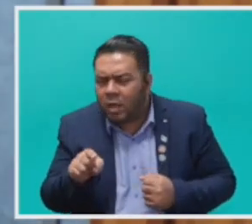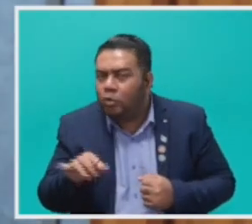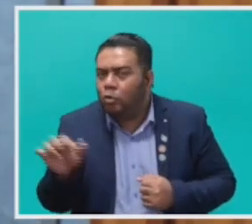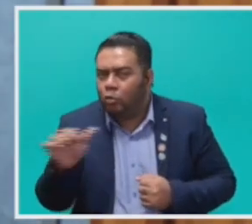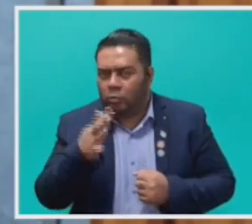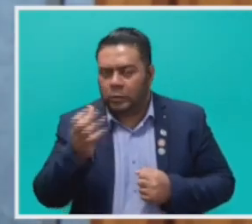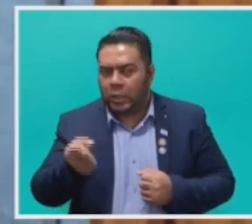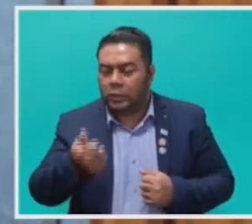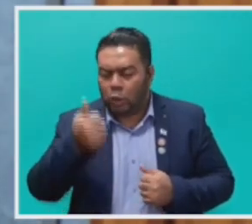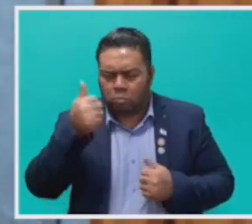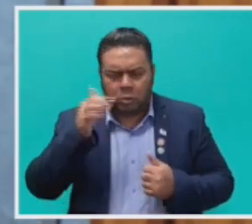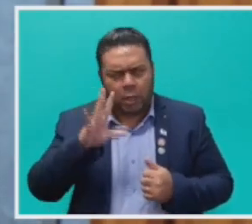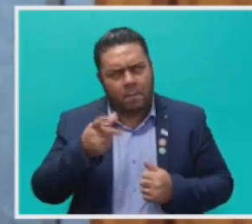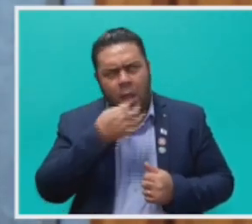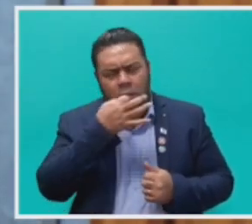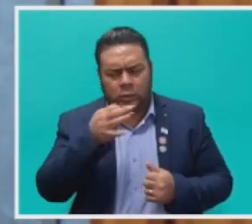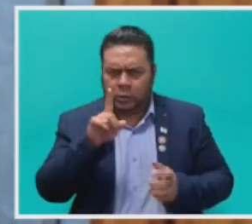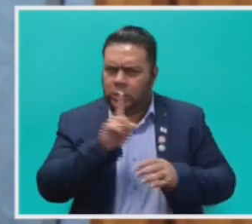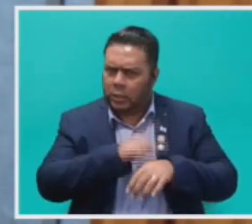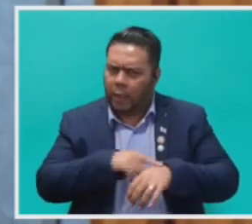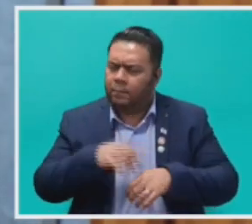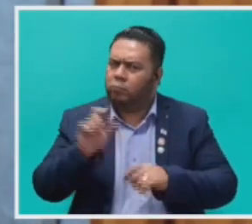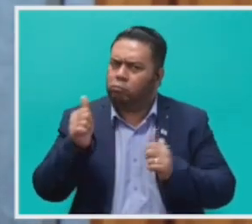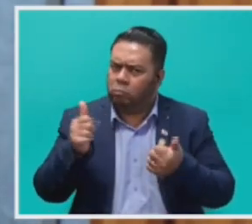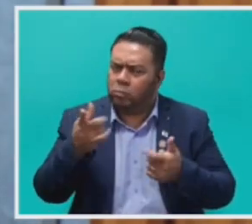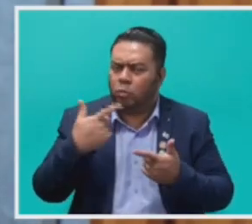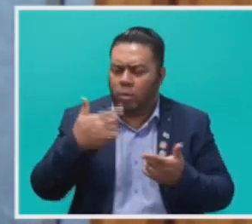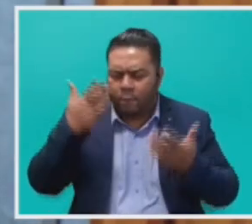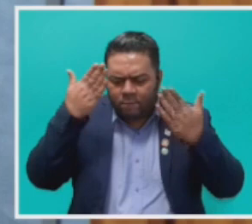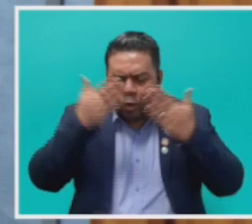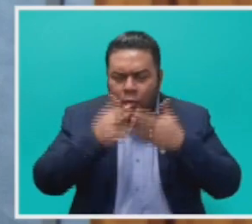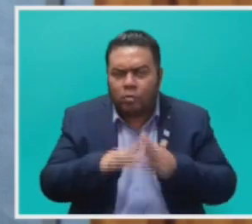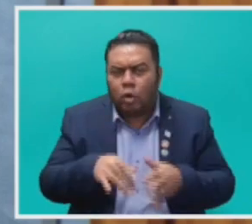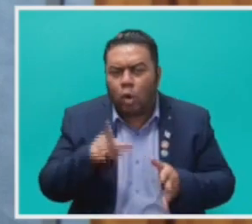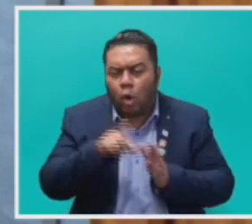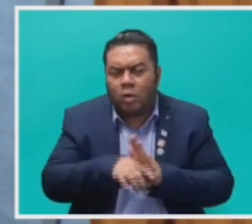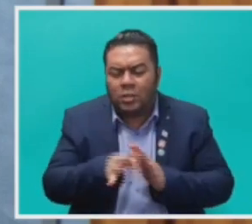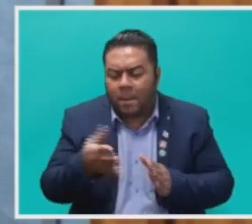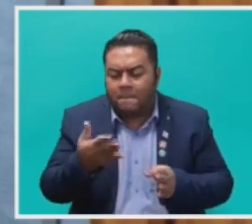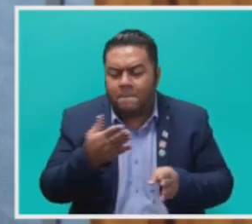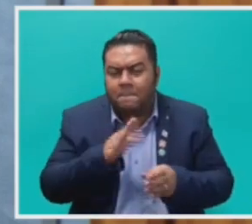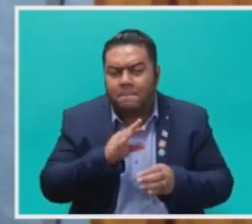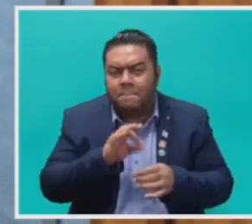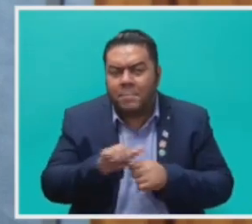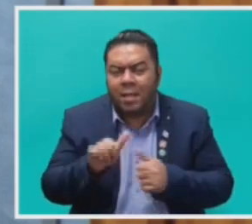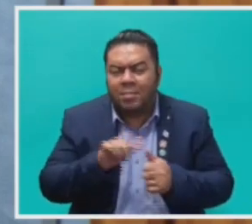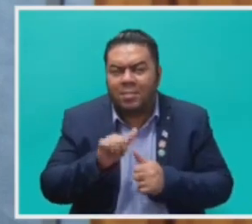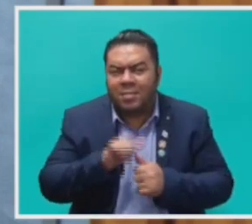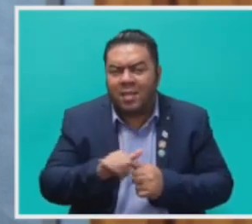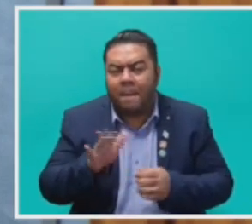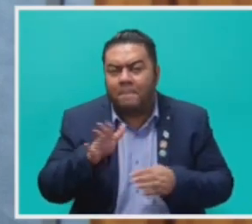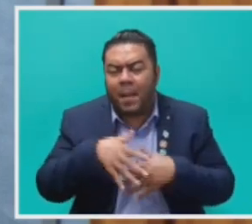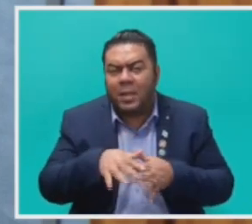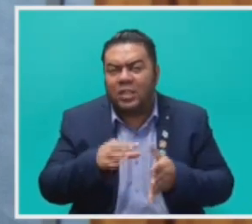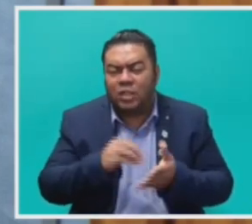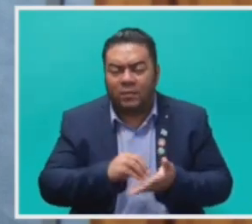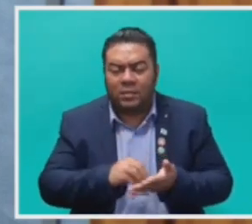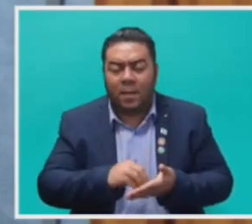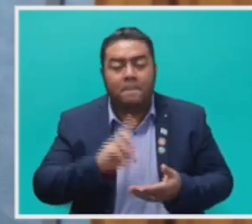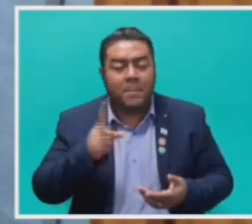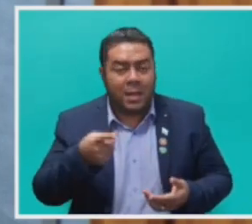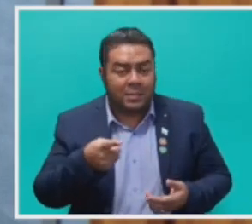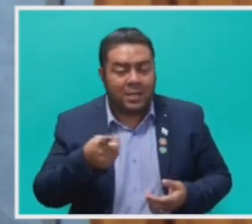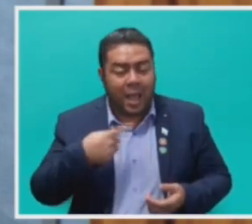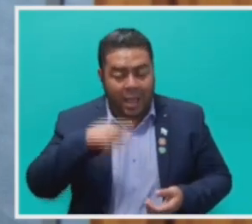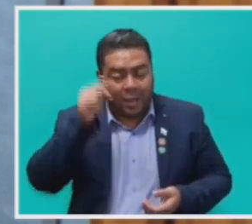this is the time for it. Some may say we should focus on cost of living and on better public services, and I understand. But Mr. Speaker,